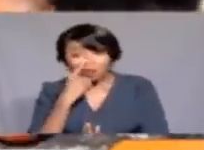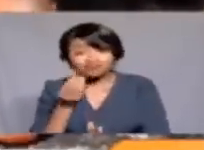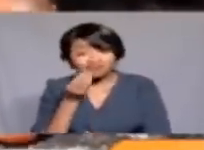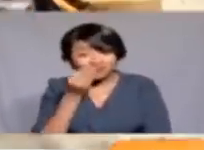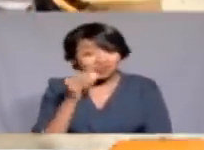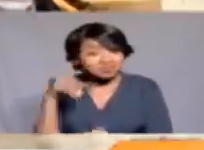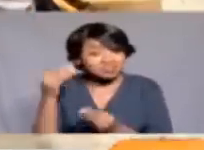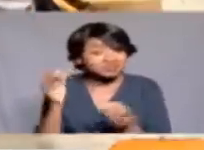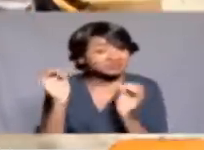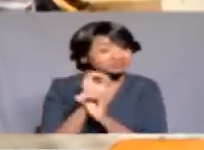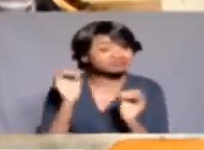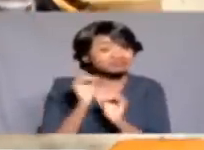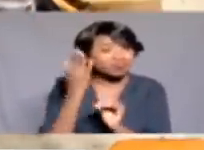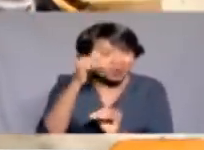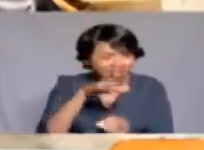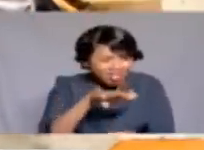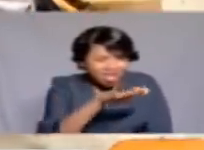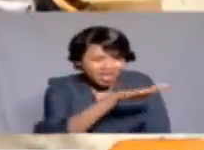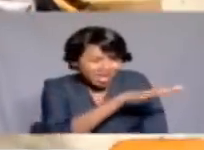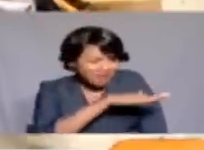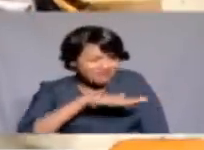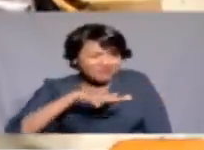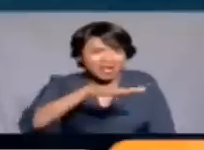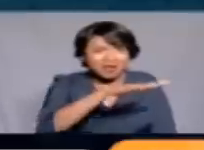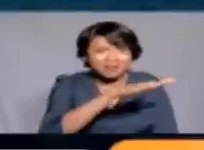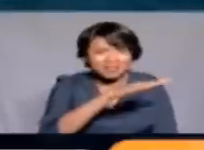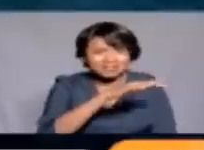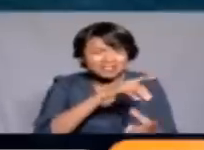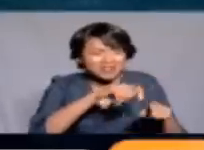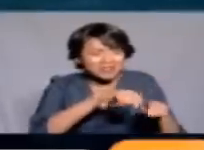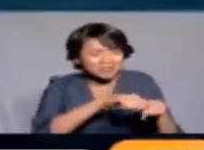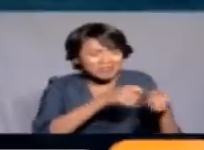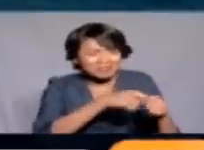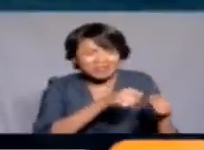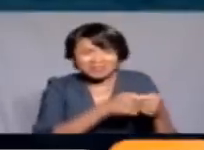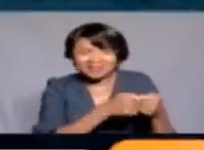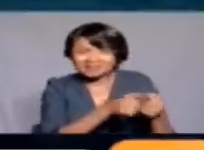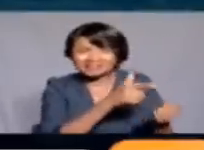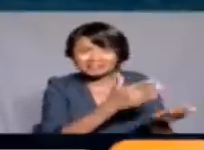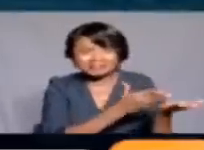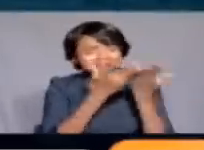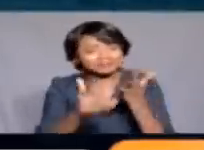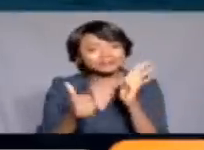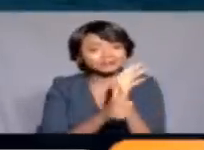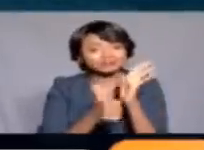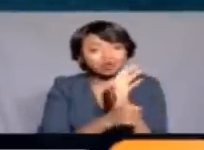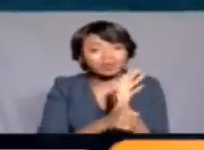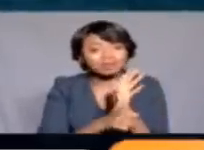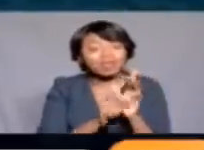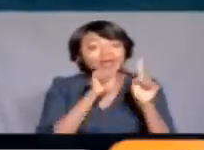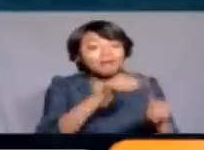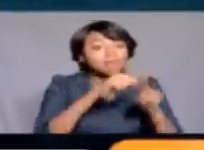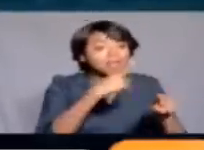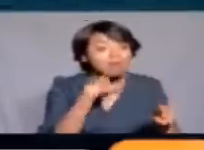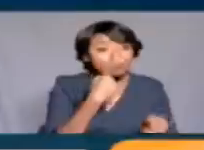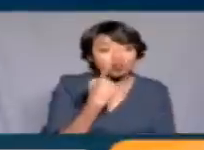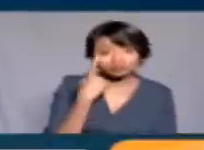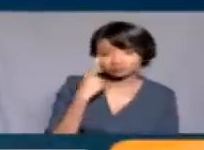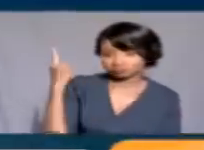Kuharibika kwa mazingira kunaleta athari kubwa. They blame their woes on this vessel seen at a